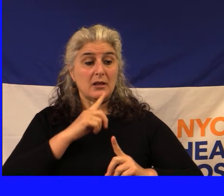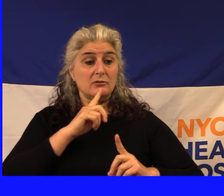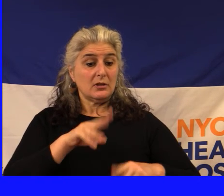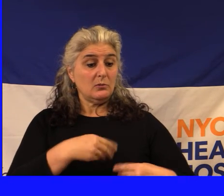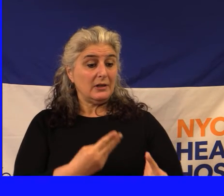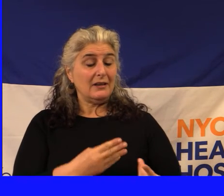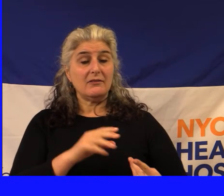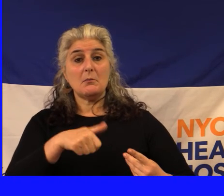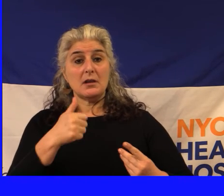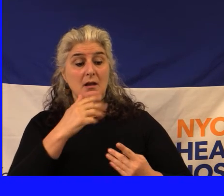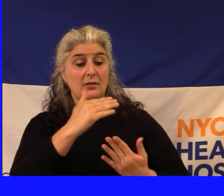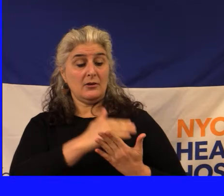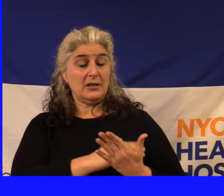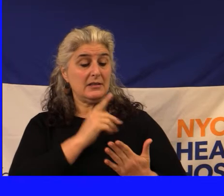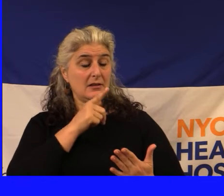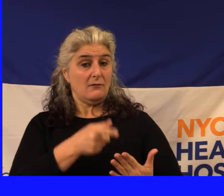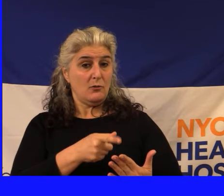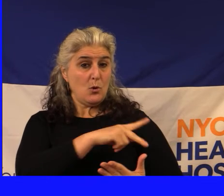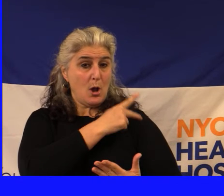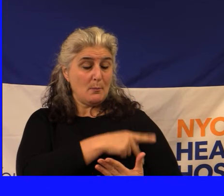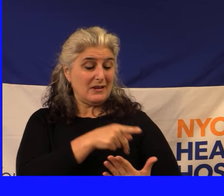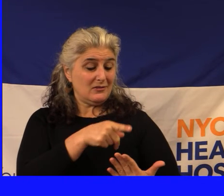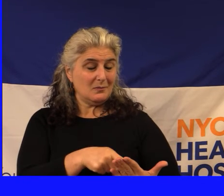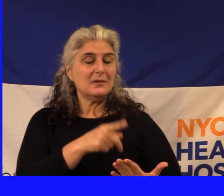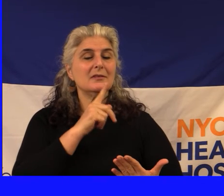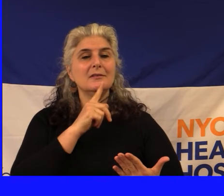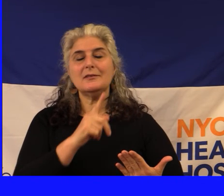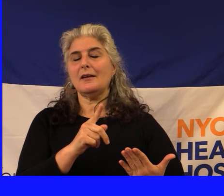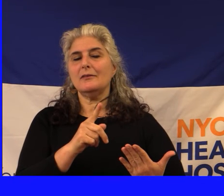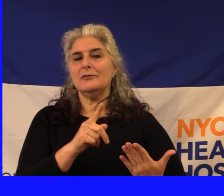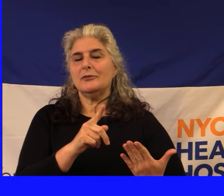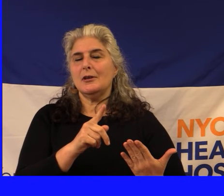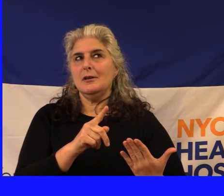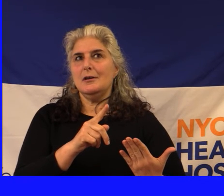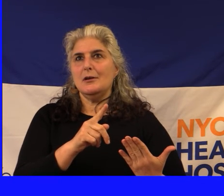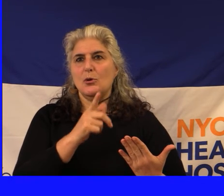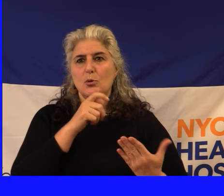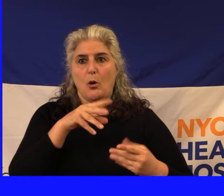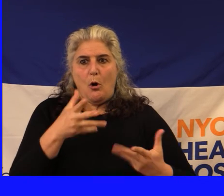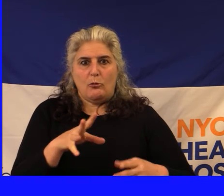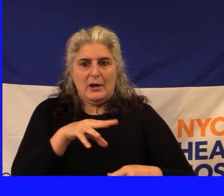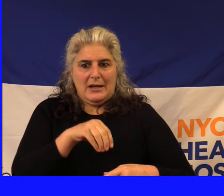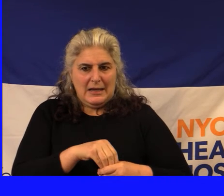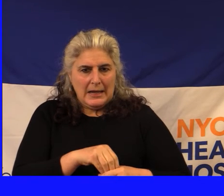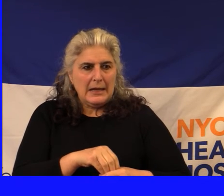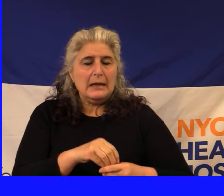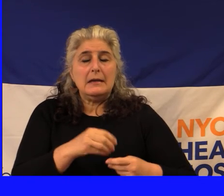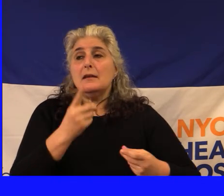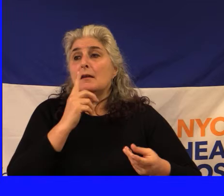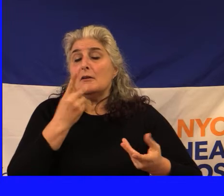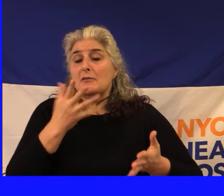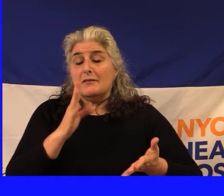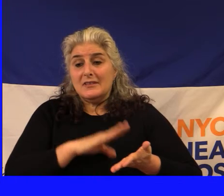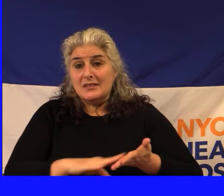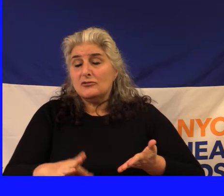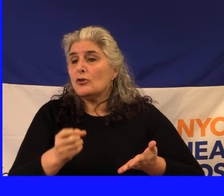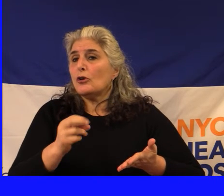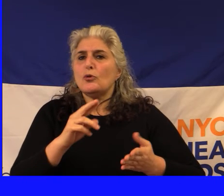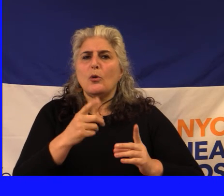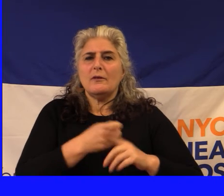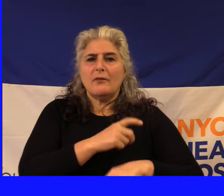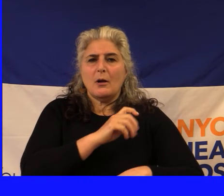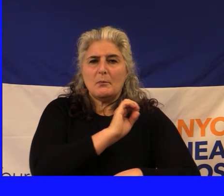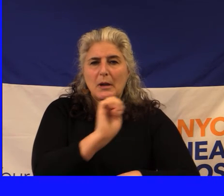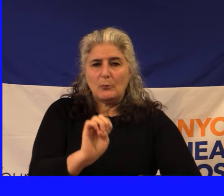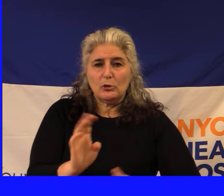who are in a transition, either from the inpatient to discharge or from the emergency room to